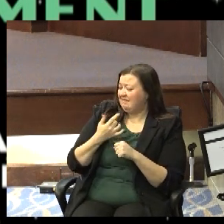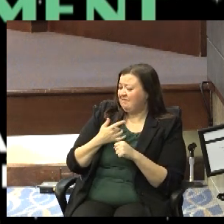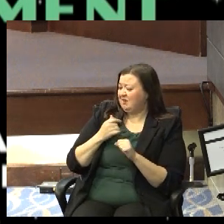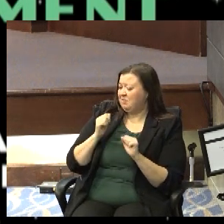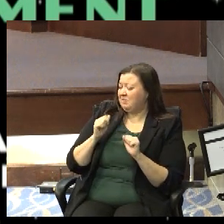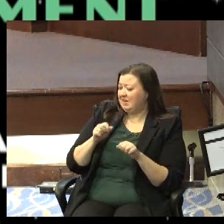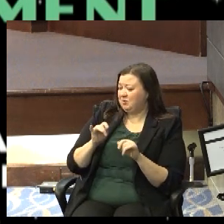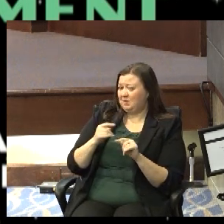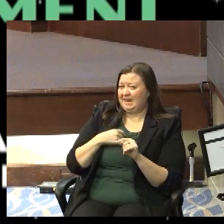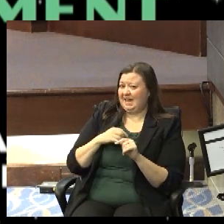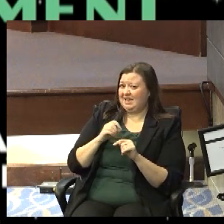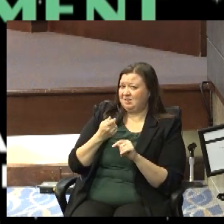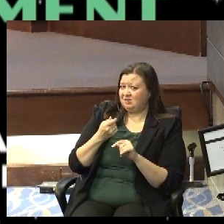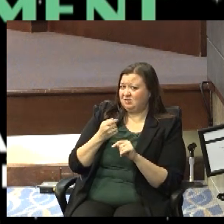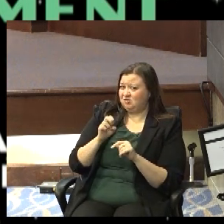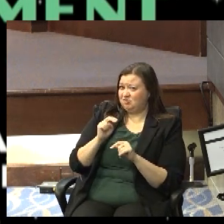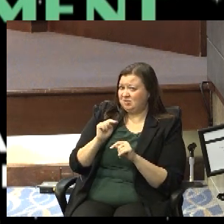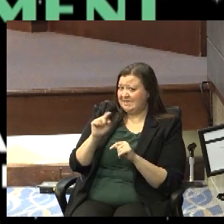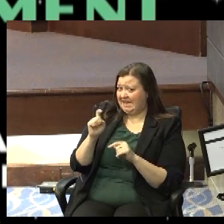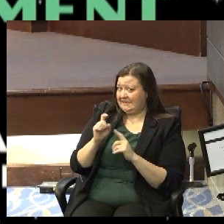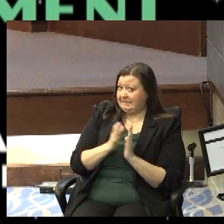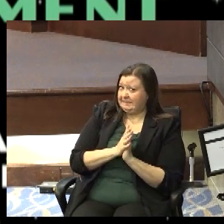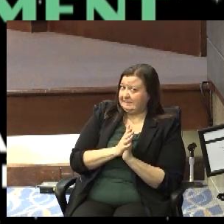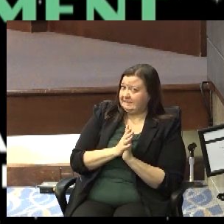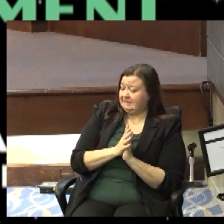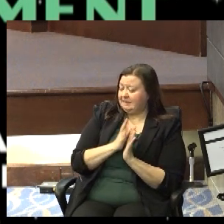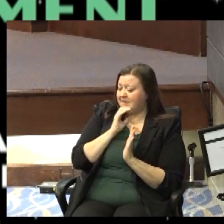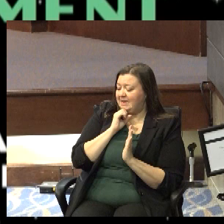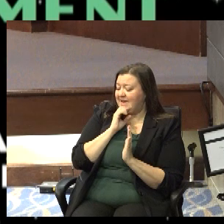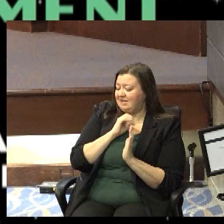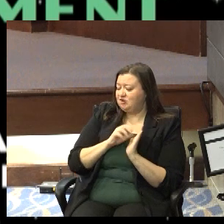to where then I'm going to be aging out maybe a little bit.